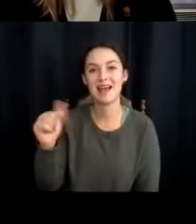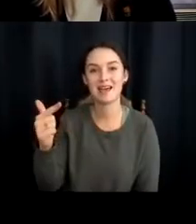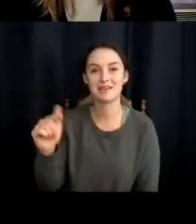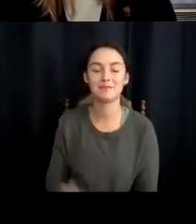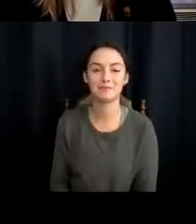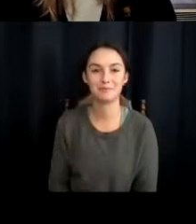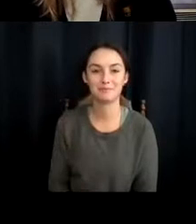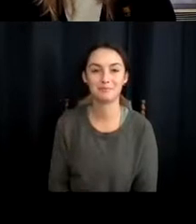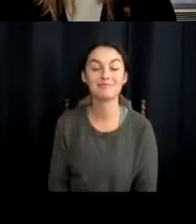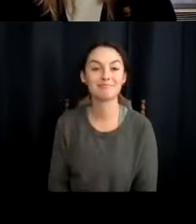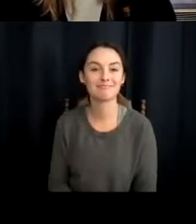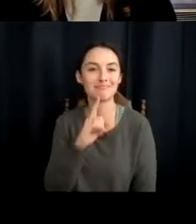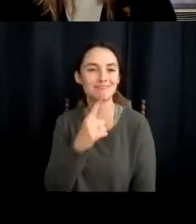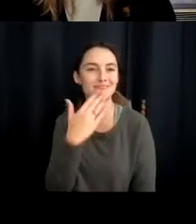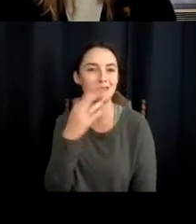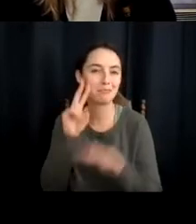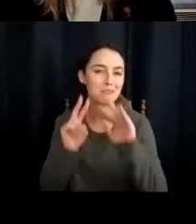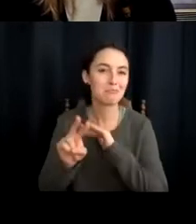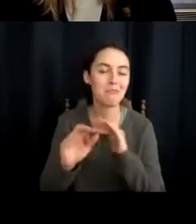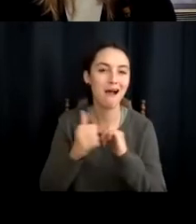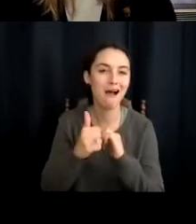insightful. What else is different in this room?